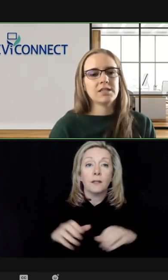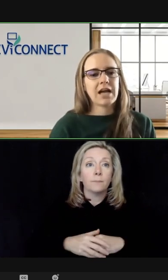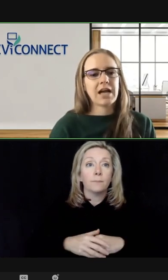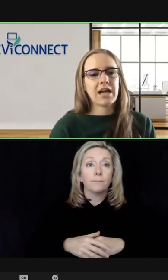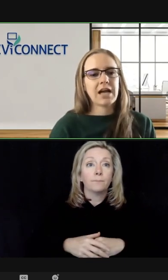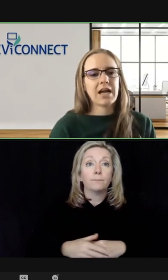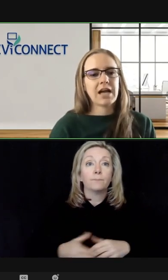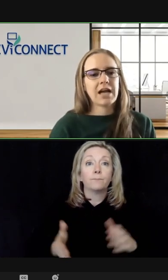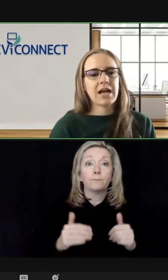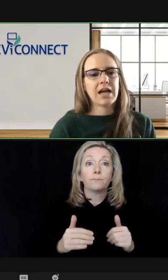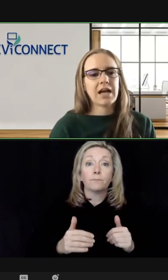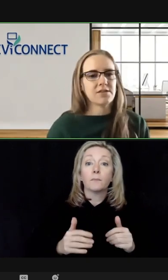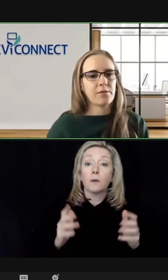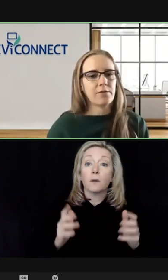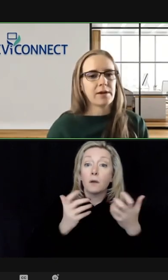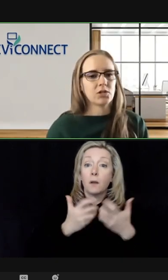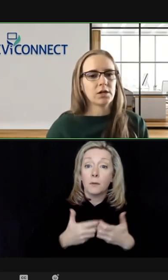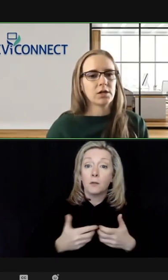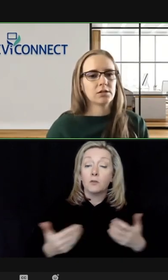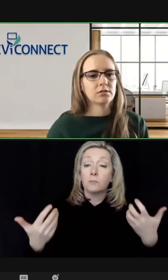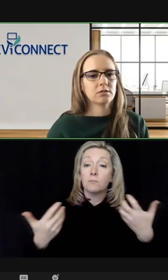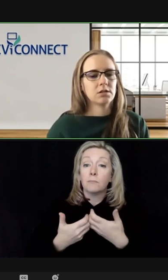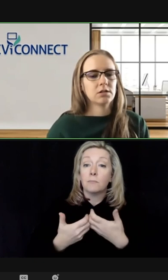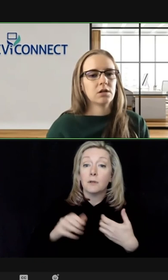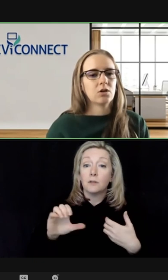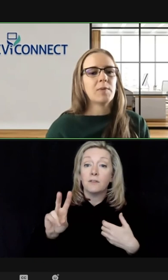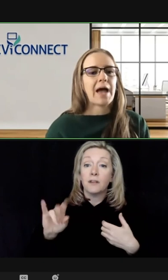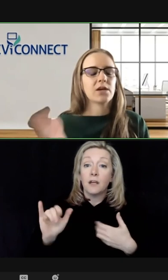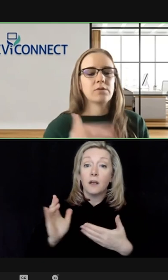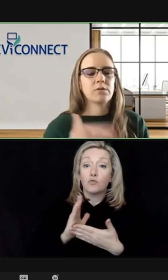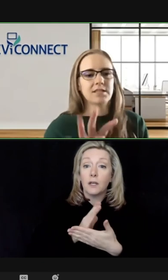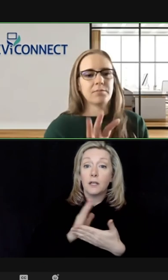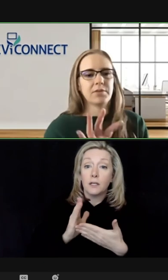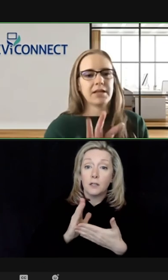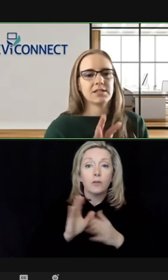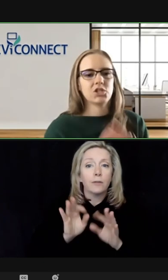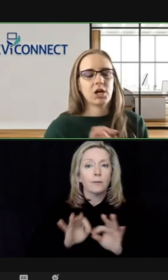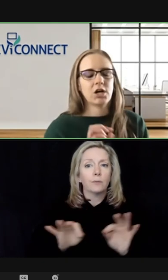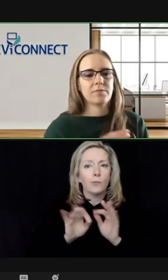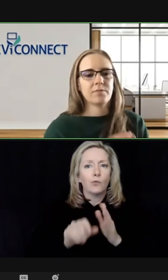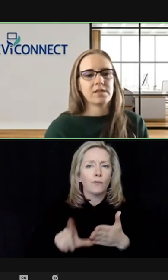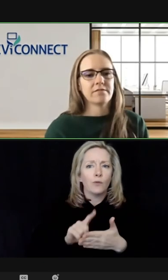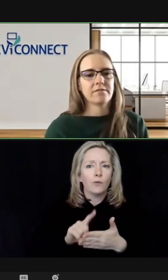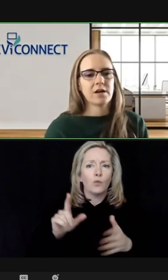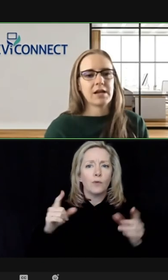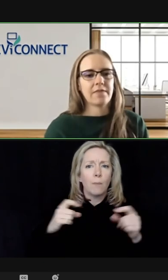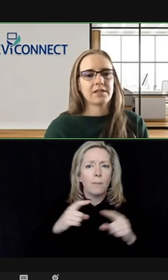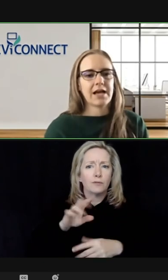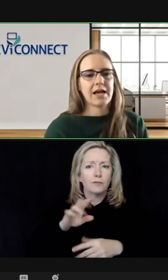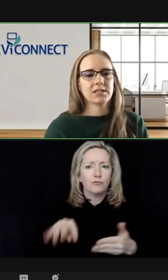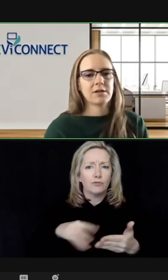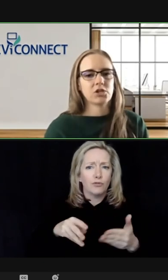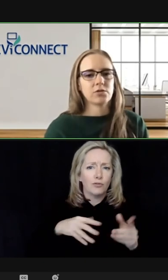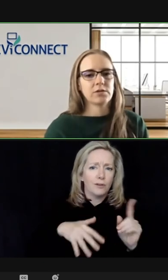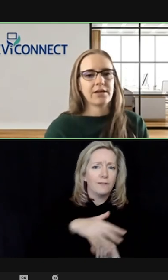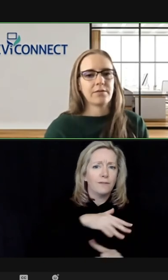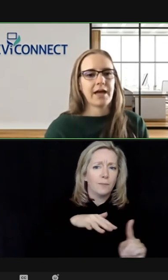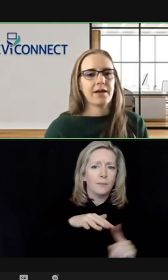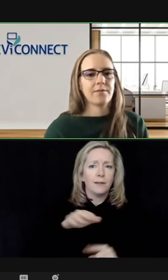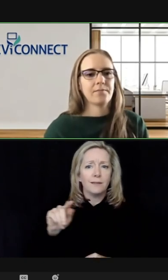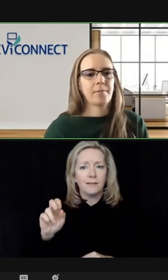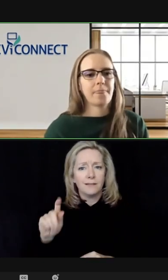Does the accommodation match the Cvi range score? Go back and review that. What's the complexity chart with both the environment and the task? Make